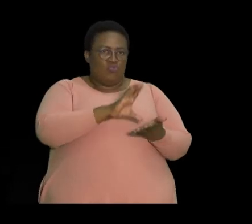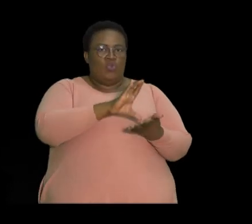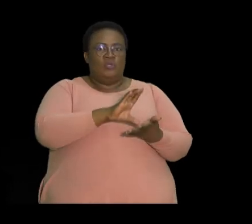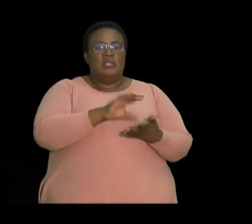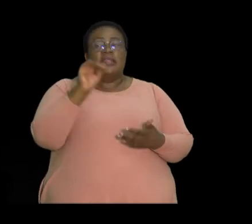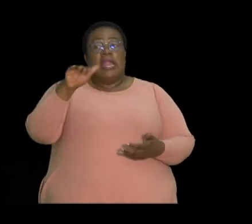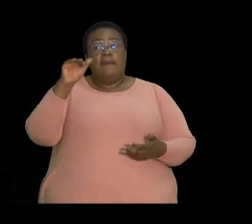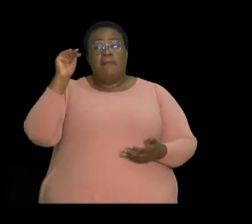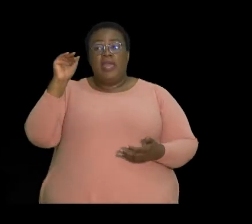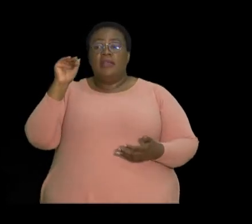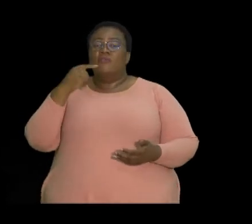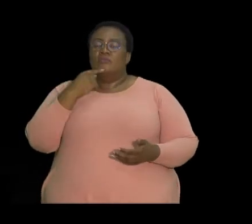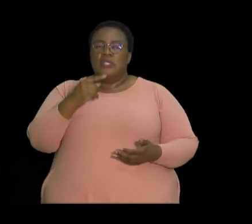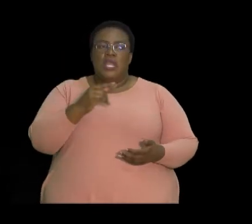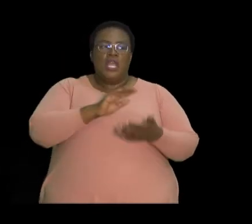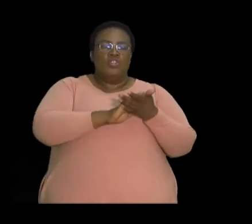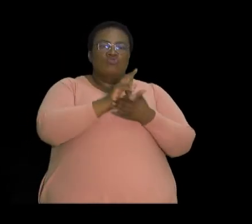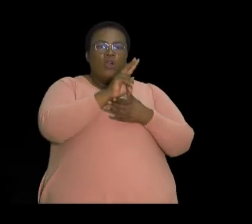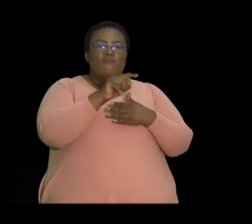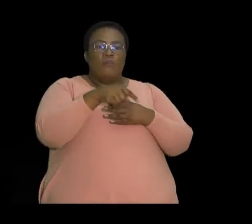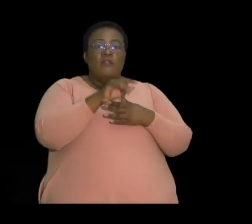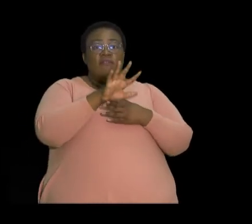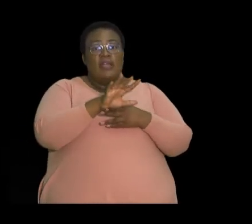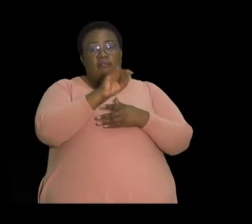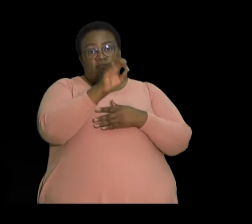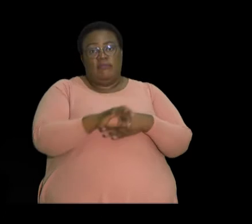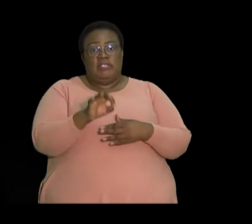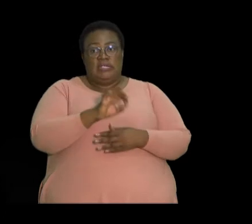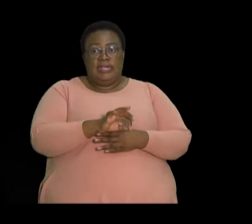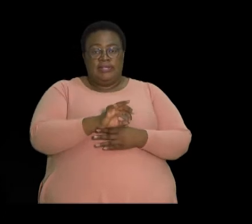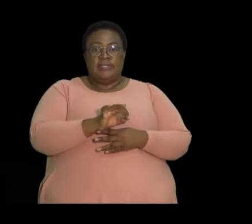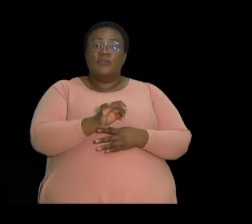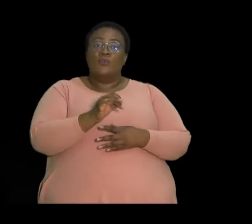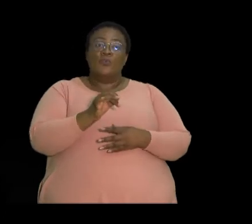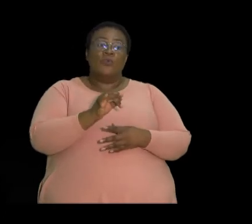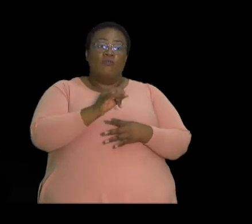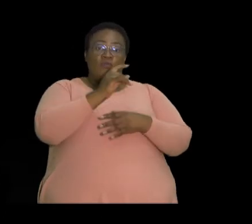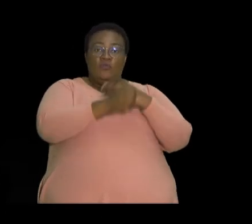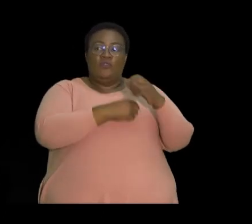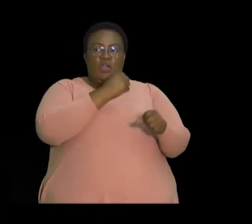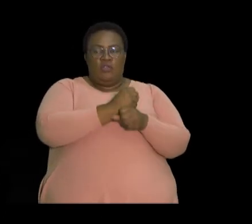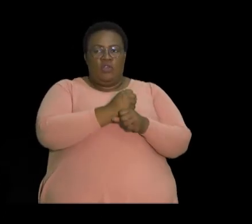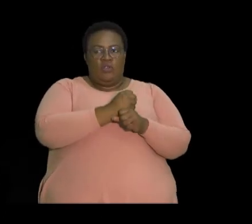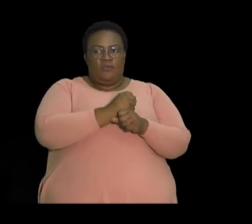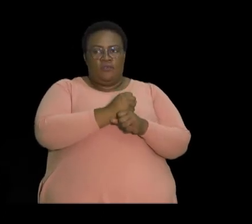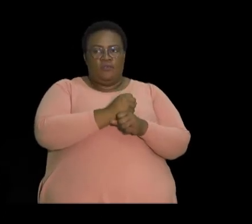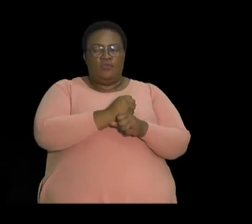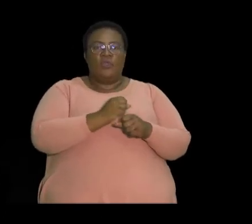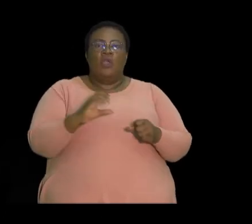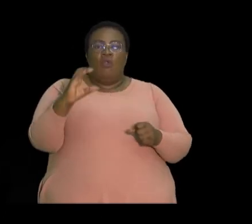then the bank offers to pay her an interest rate of 12.5% per annum,